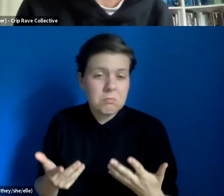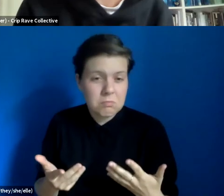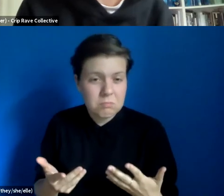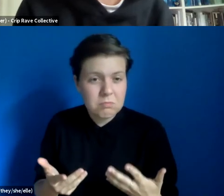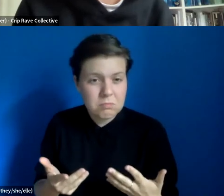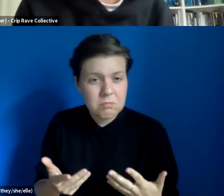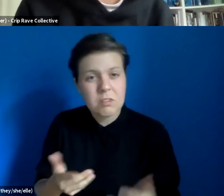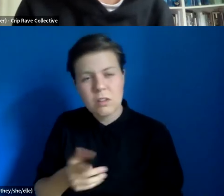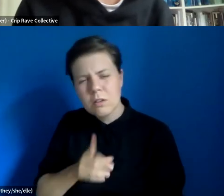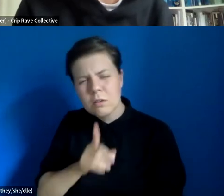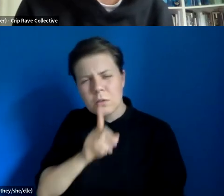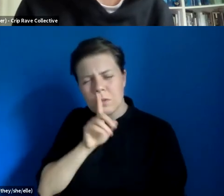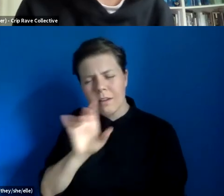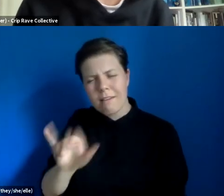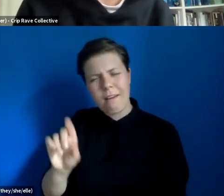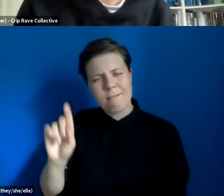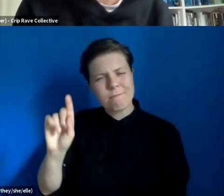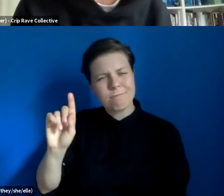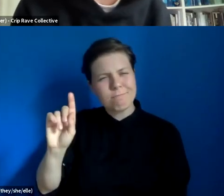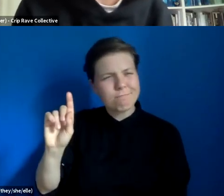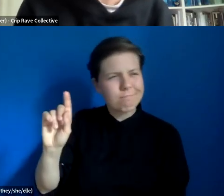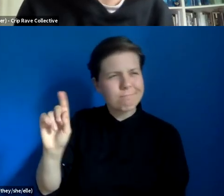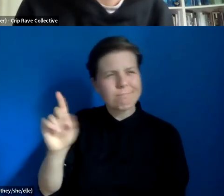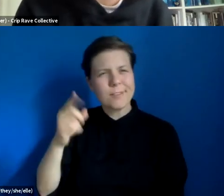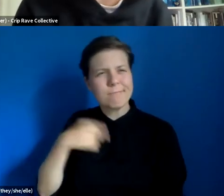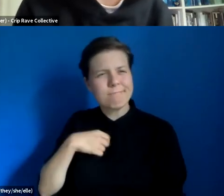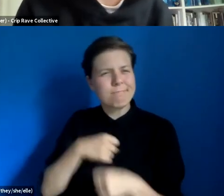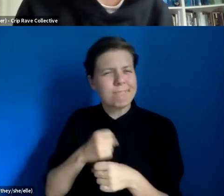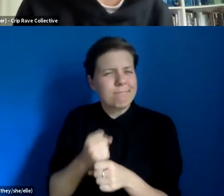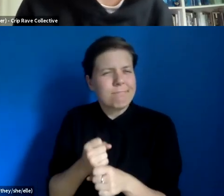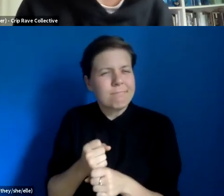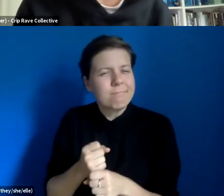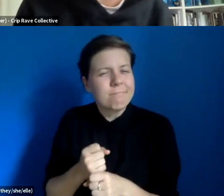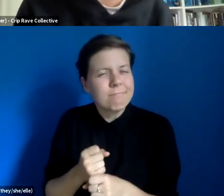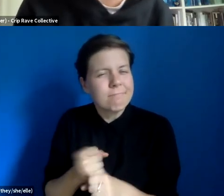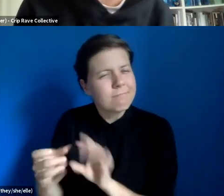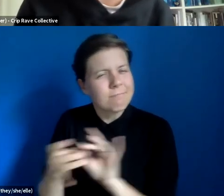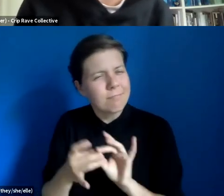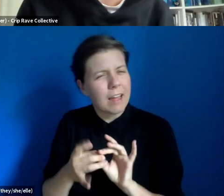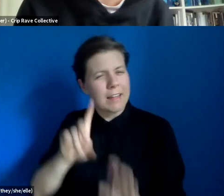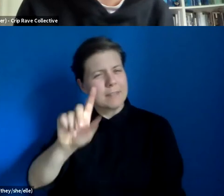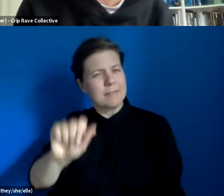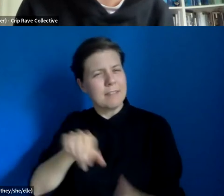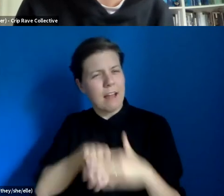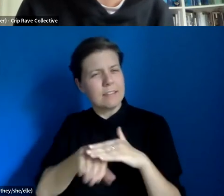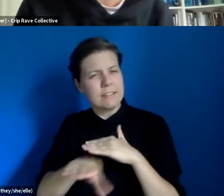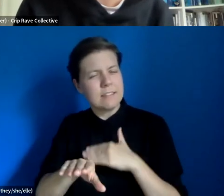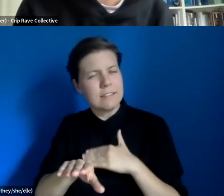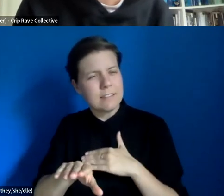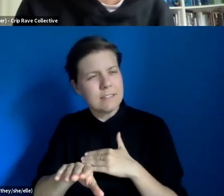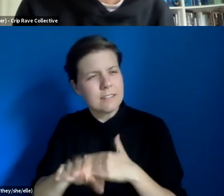directly tied to kind of, yeah, kind of difficult